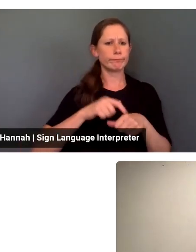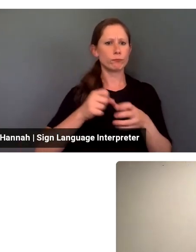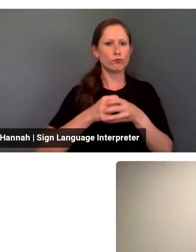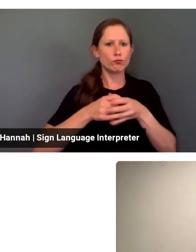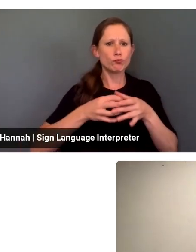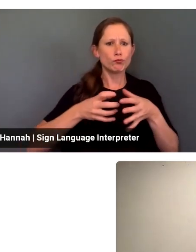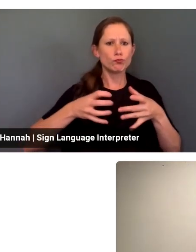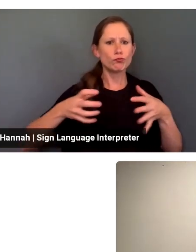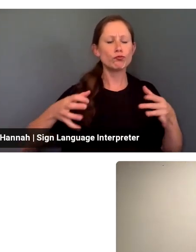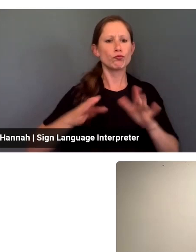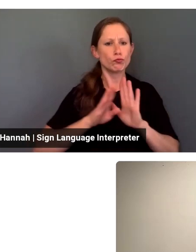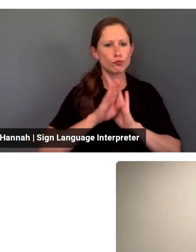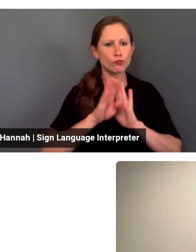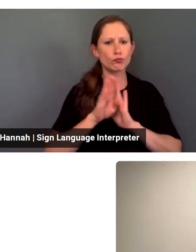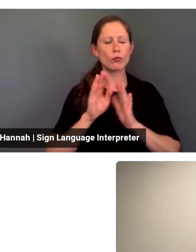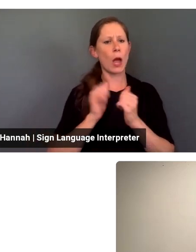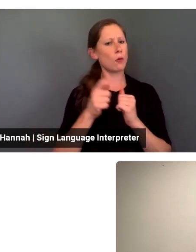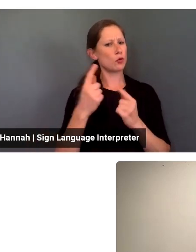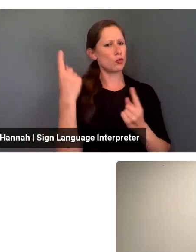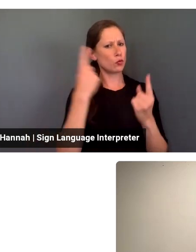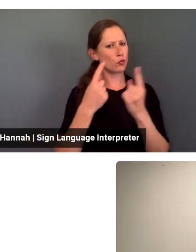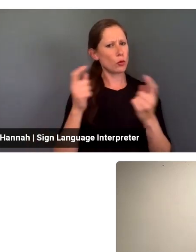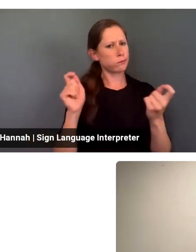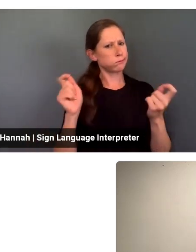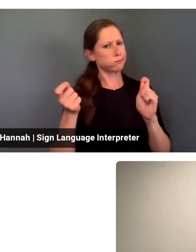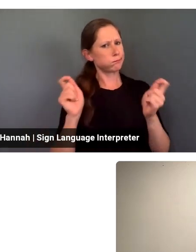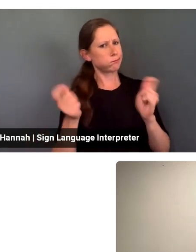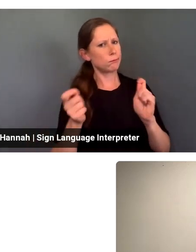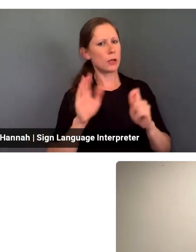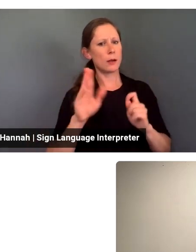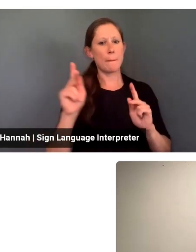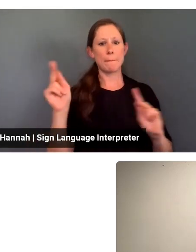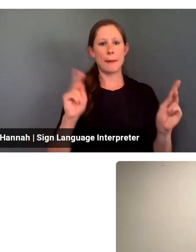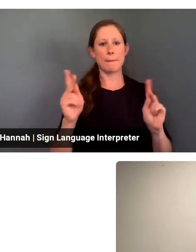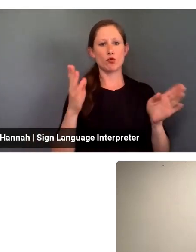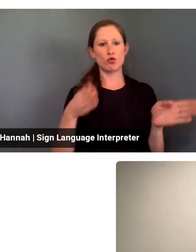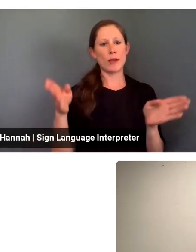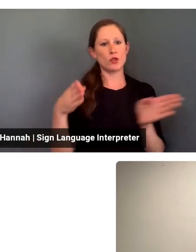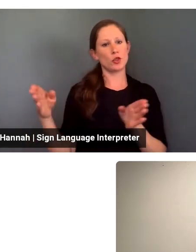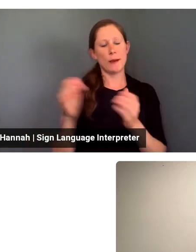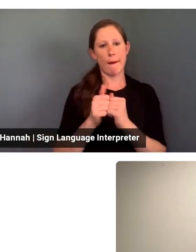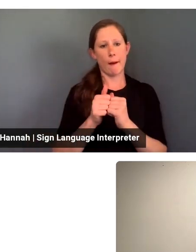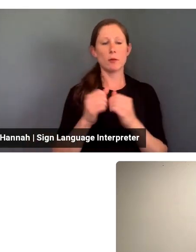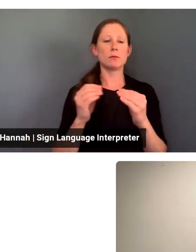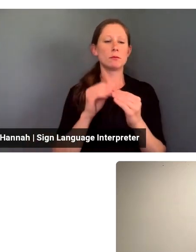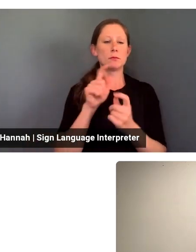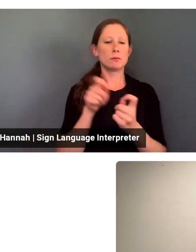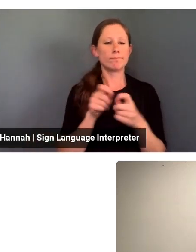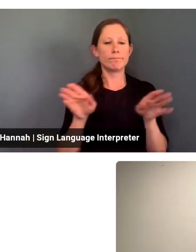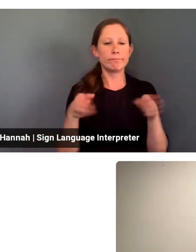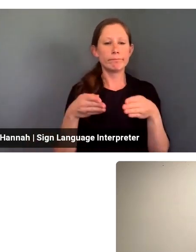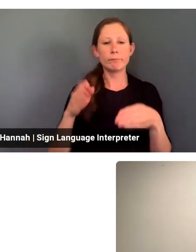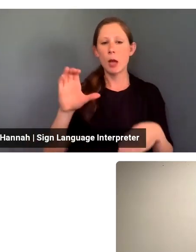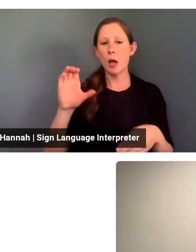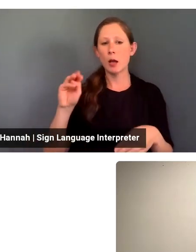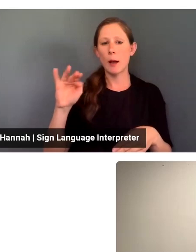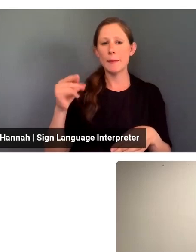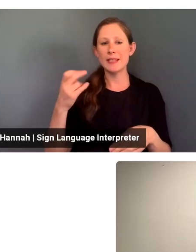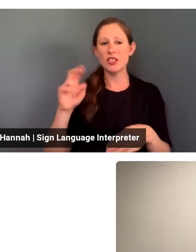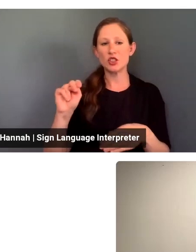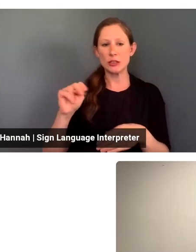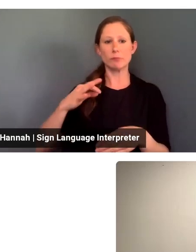you think about evolving your people strategy and kind of more specifically your compensation philosophy over that time?